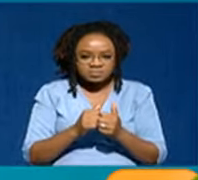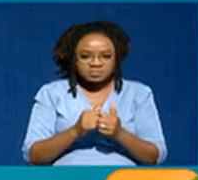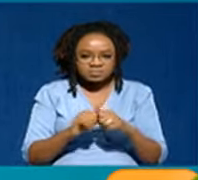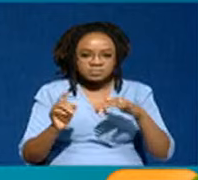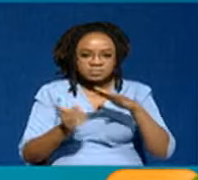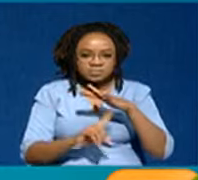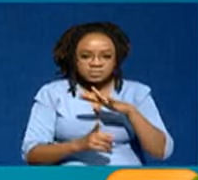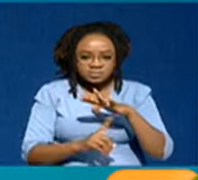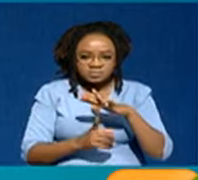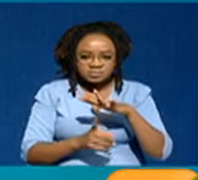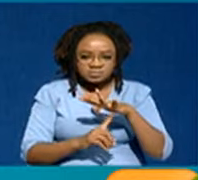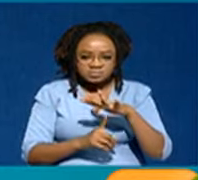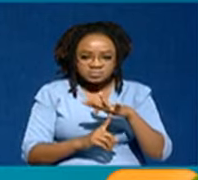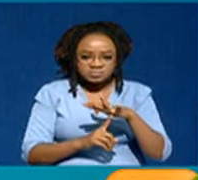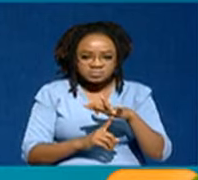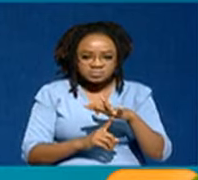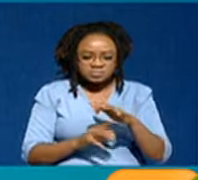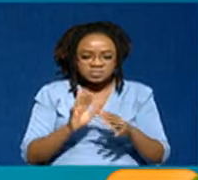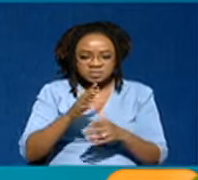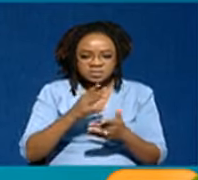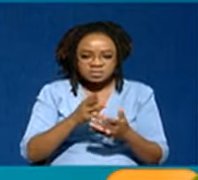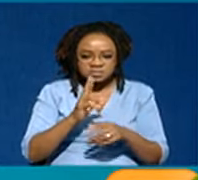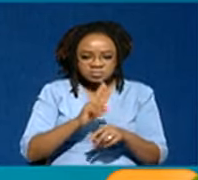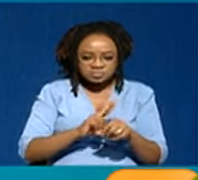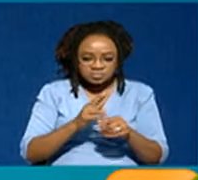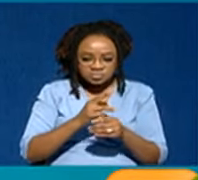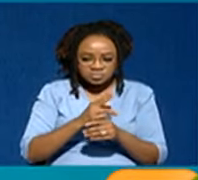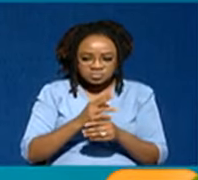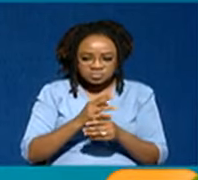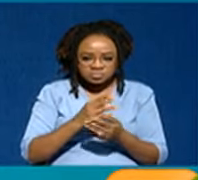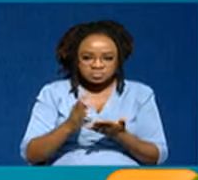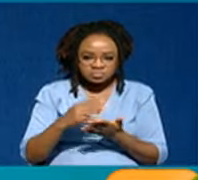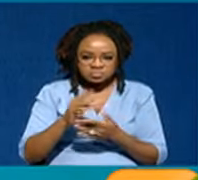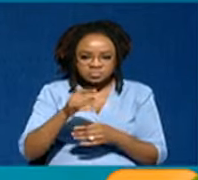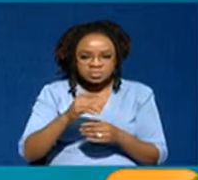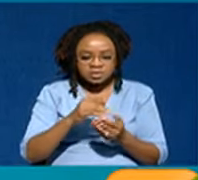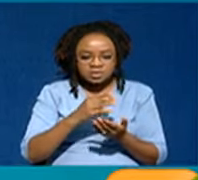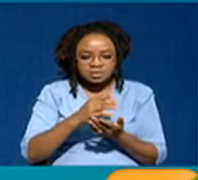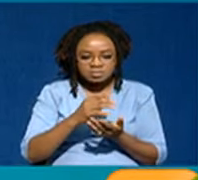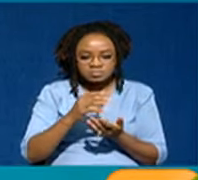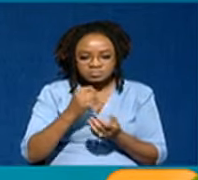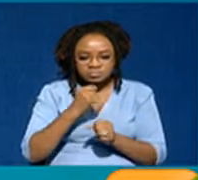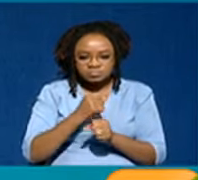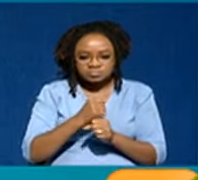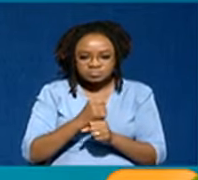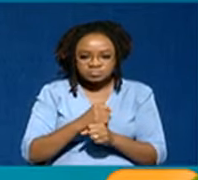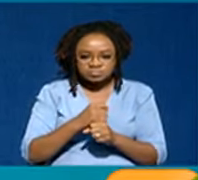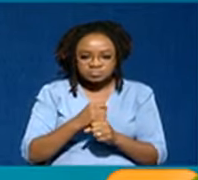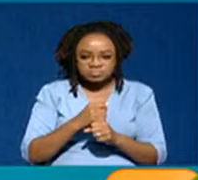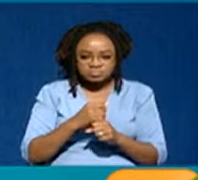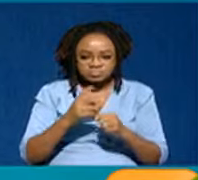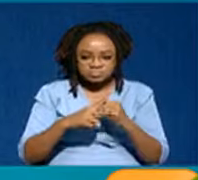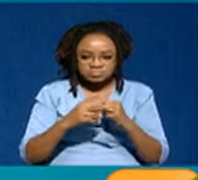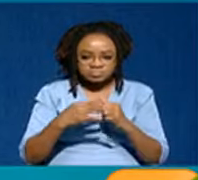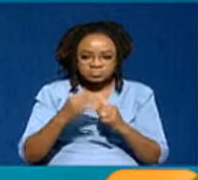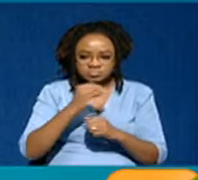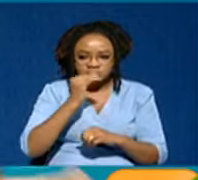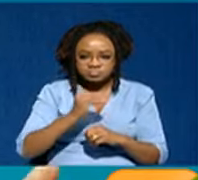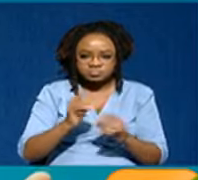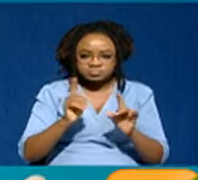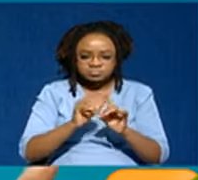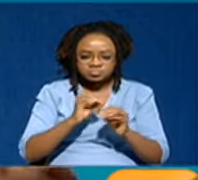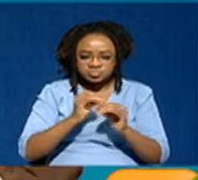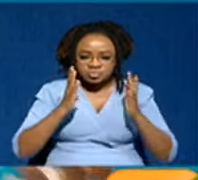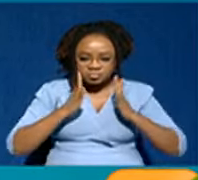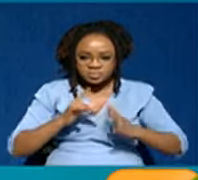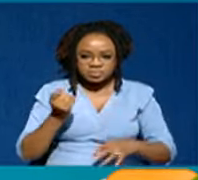gone ahead to reduce their wages by 91%. Probably it may, somebody may not understand reasons why that